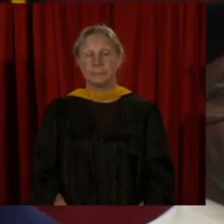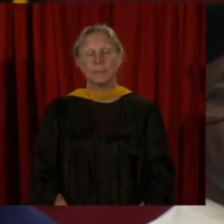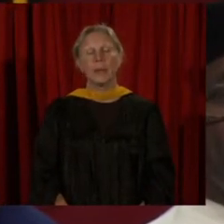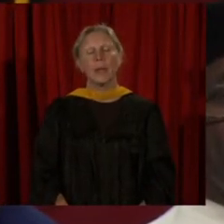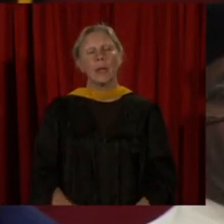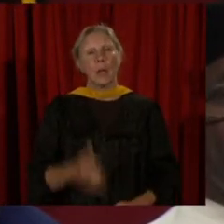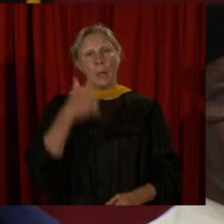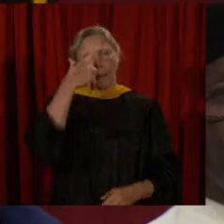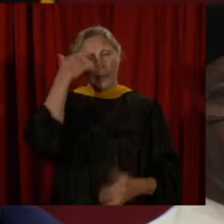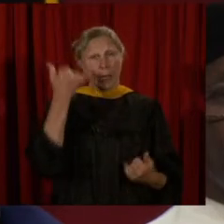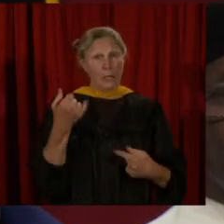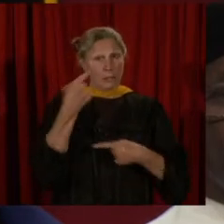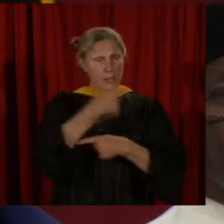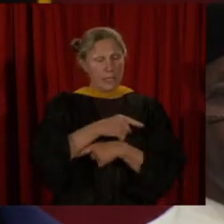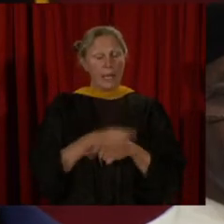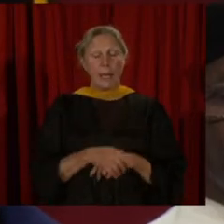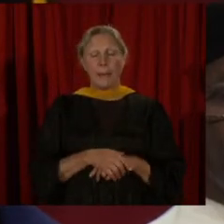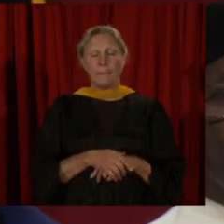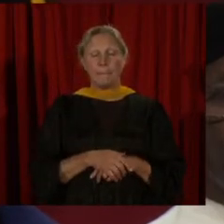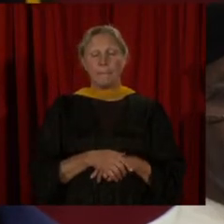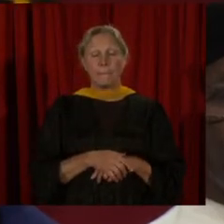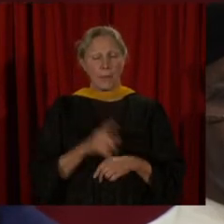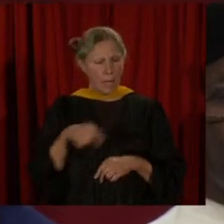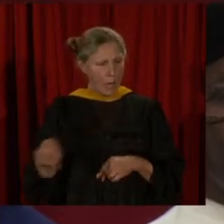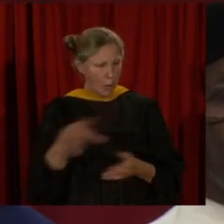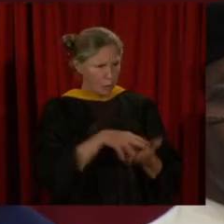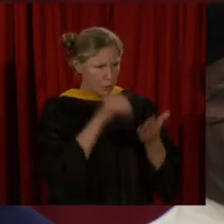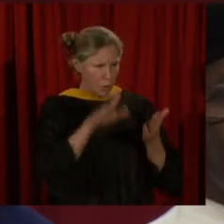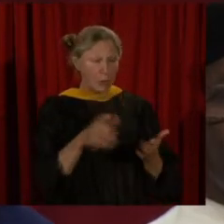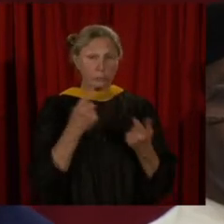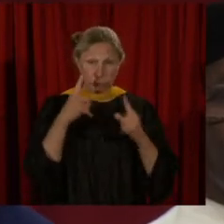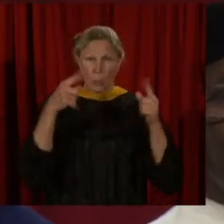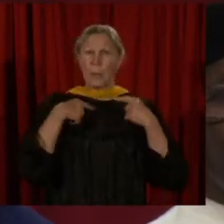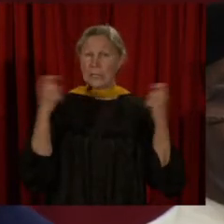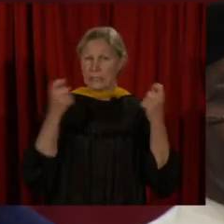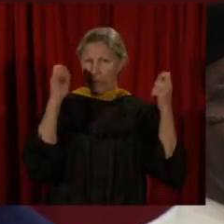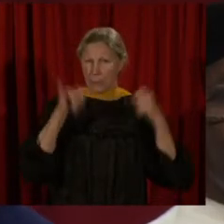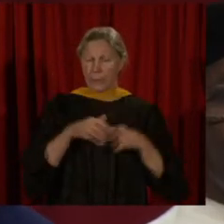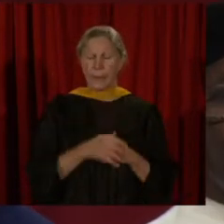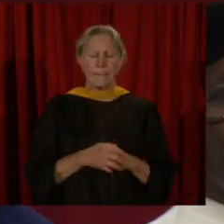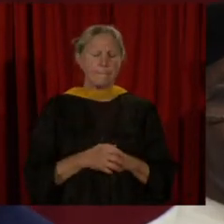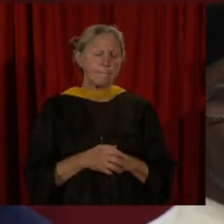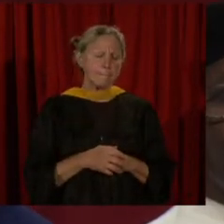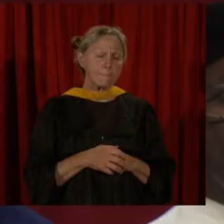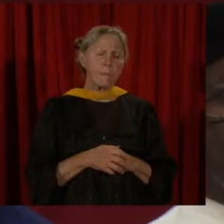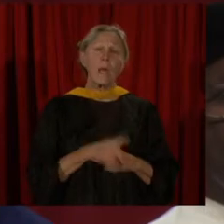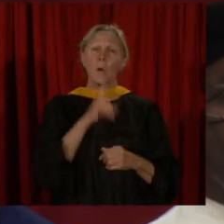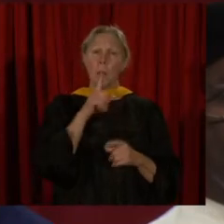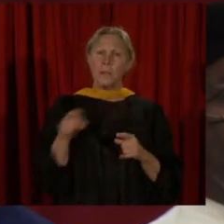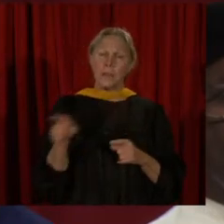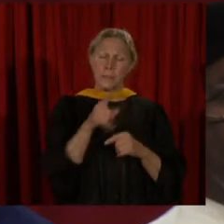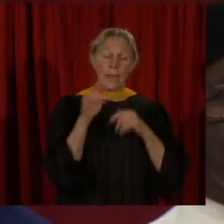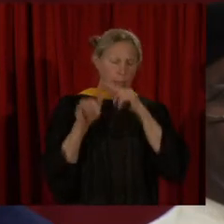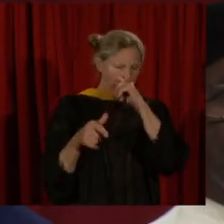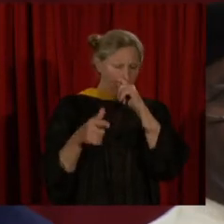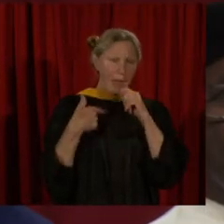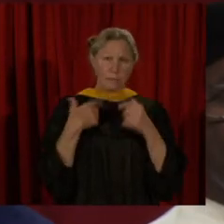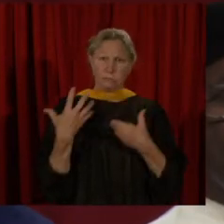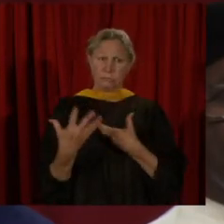Because today is a celebration of the accomplishments of our graduates, it's only fitting that they have a voice in the